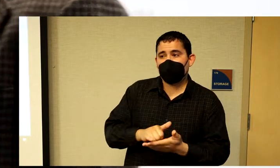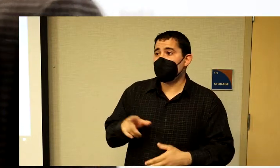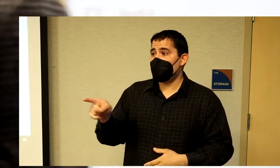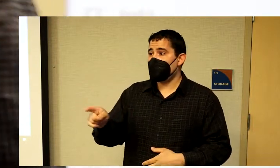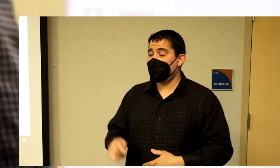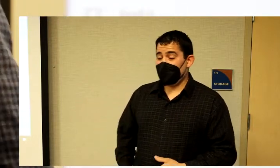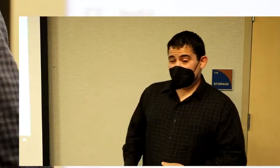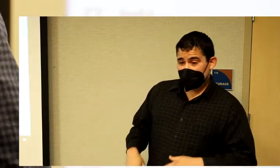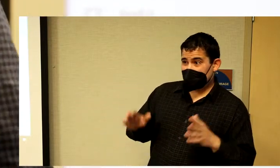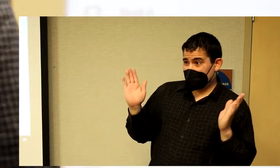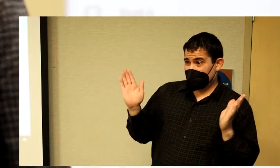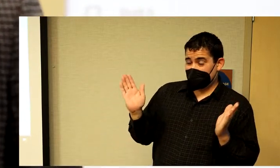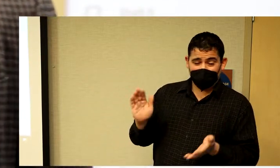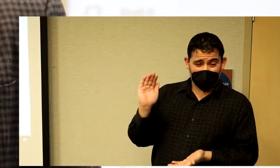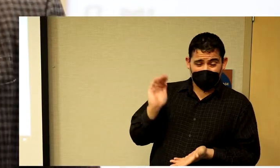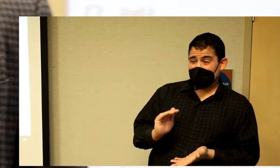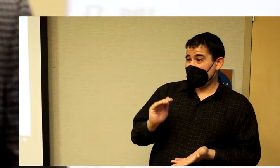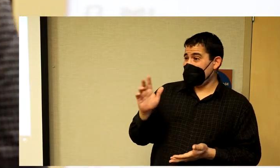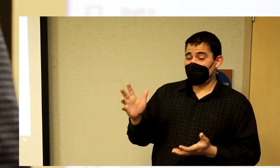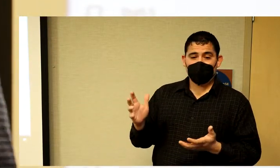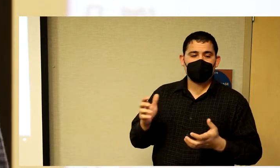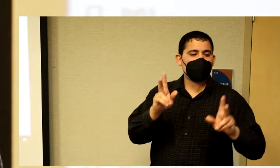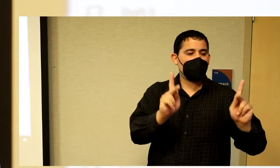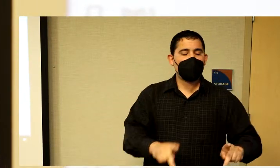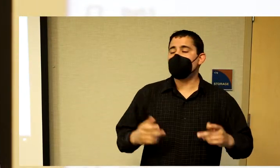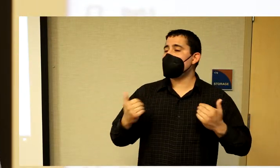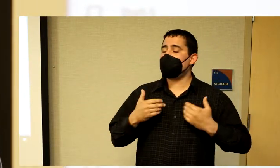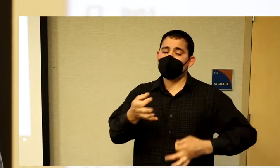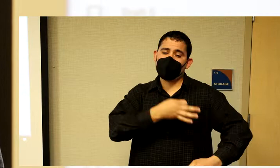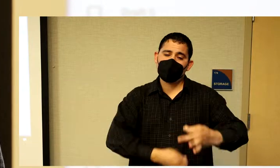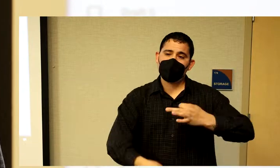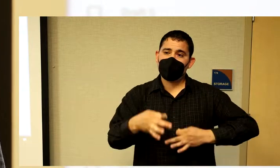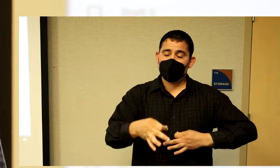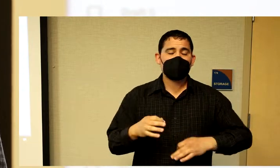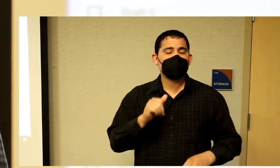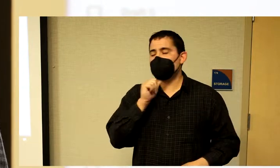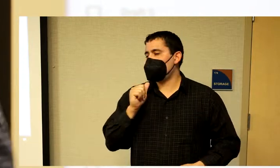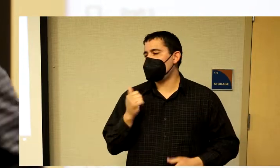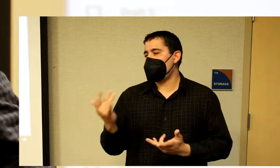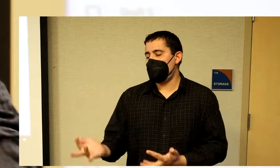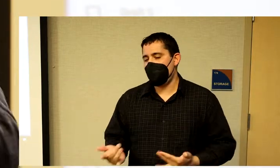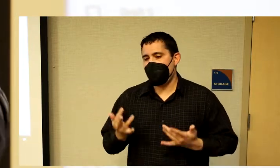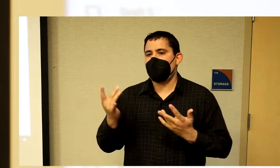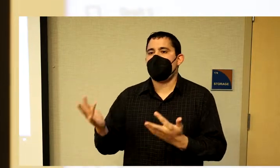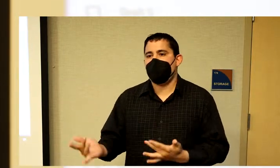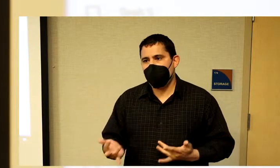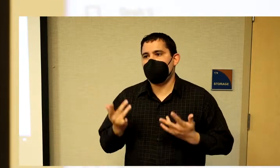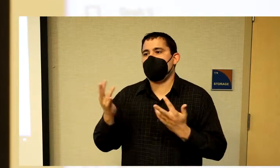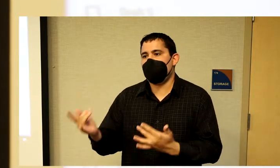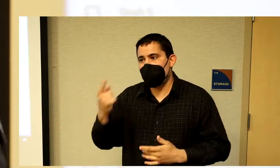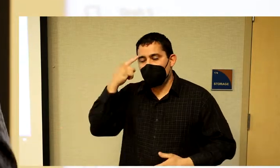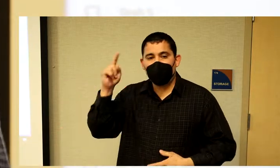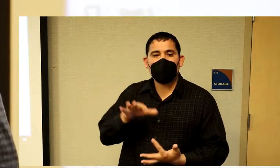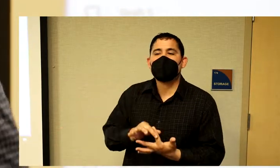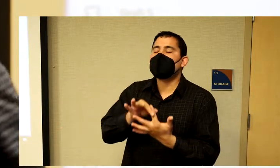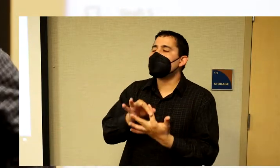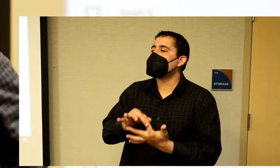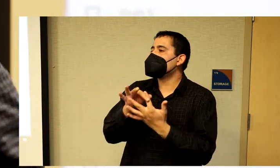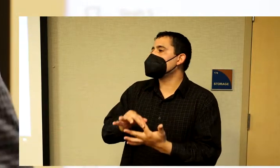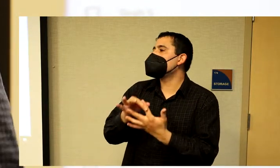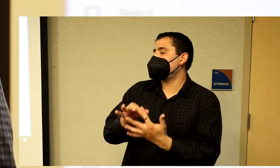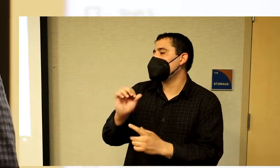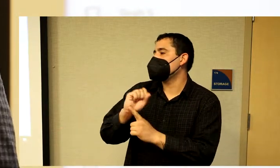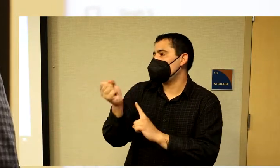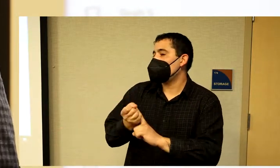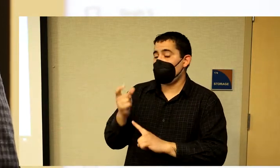that appoints a replacement rather than have to wait for, like we're doing with Nunes, wait for a special election. Yeah,